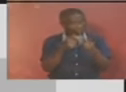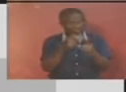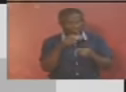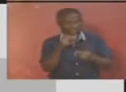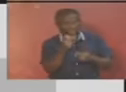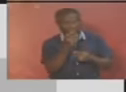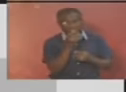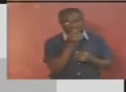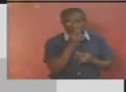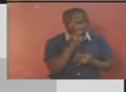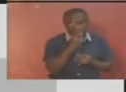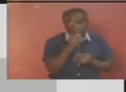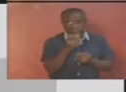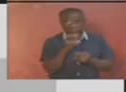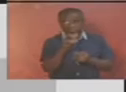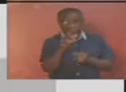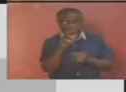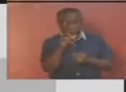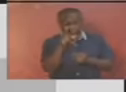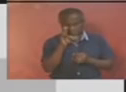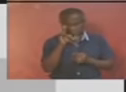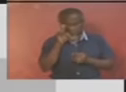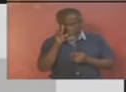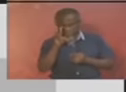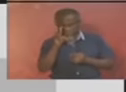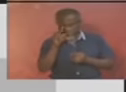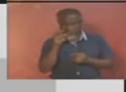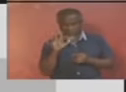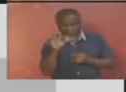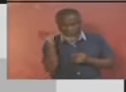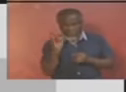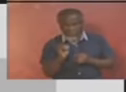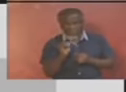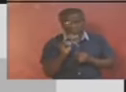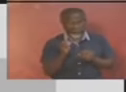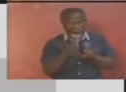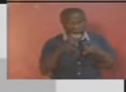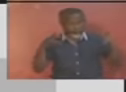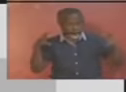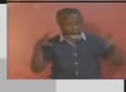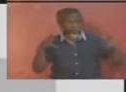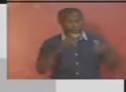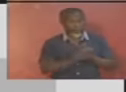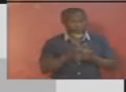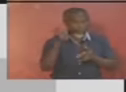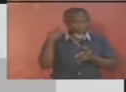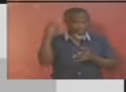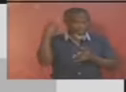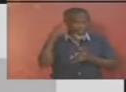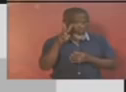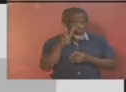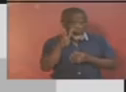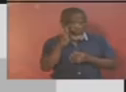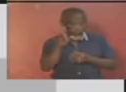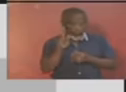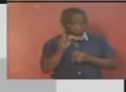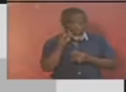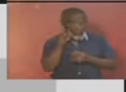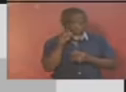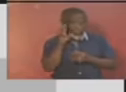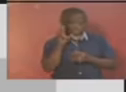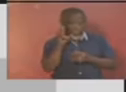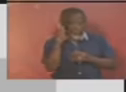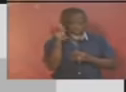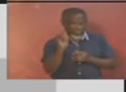again, the 26.5% being the largest proportion. Hypertension, 20.6%.